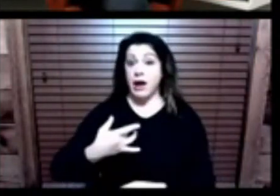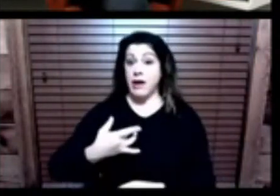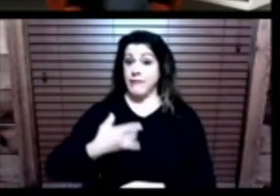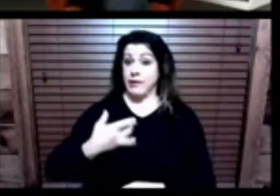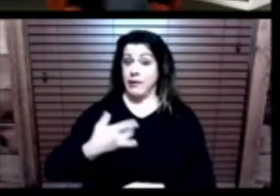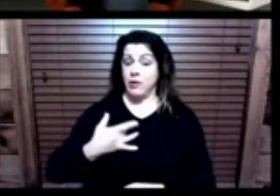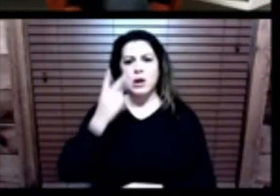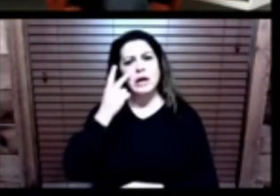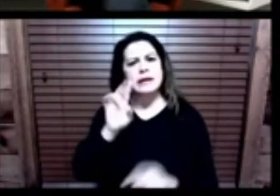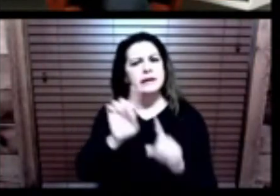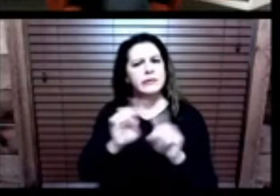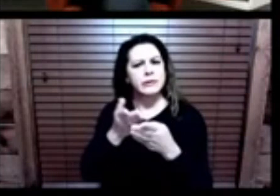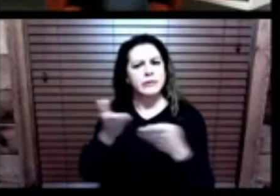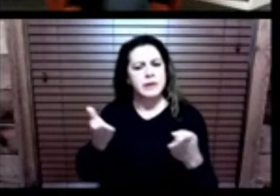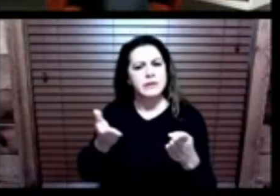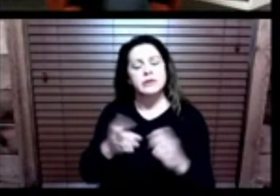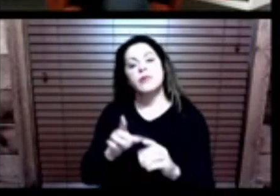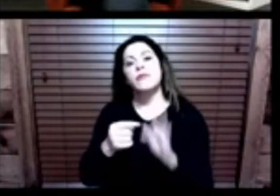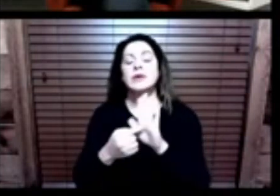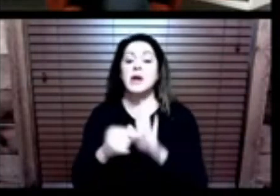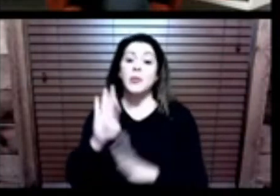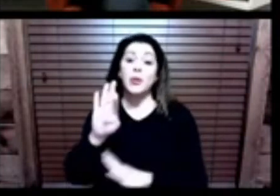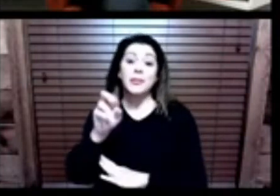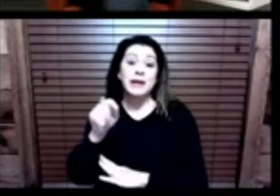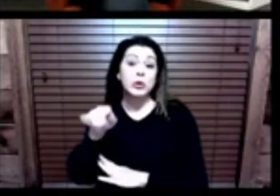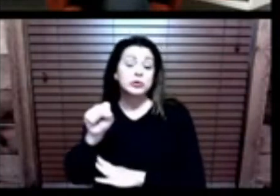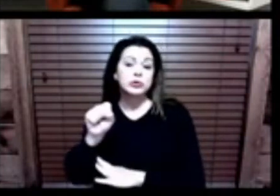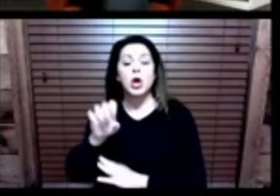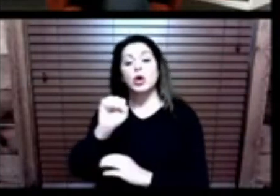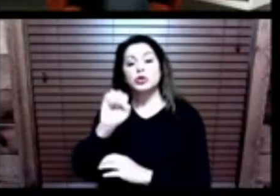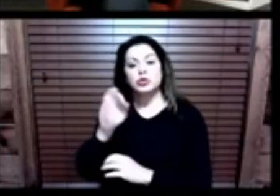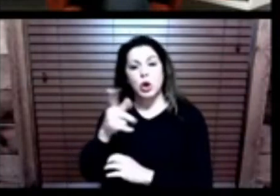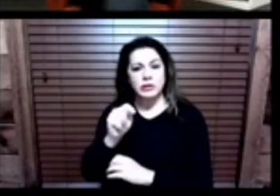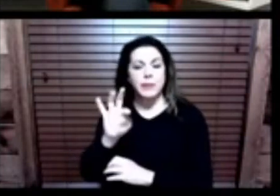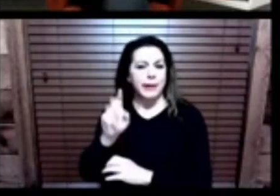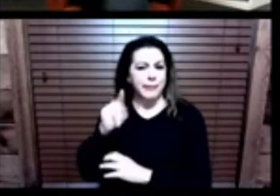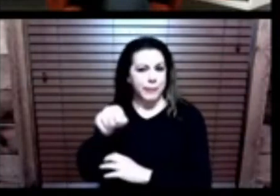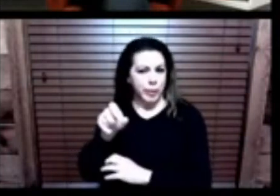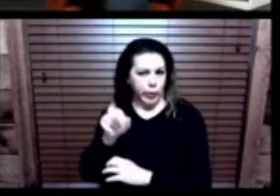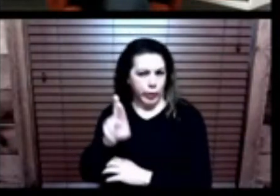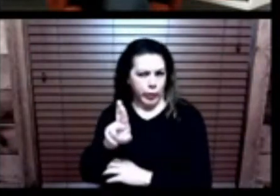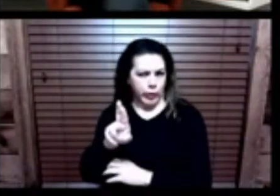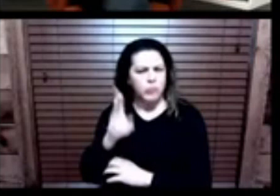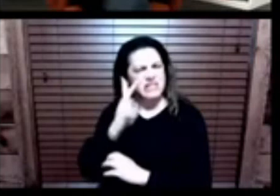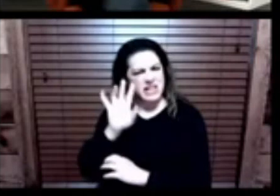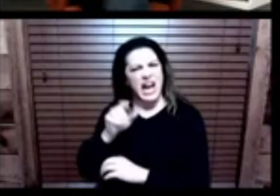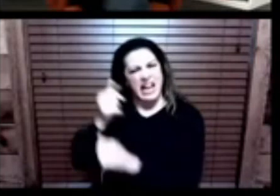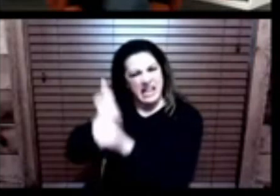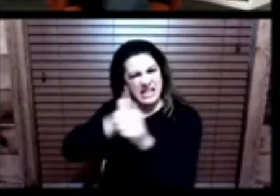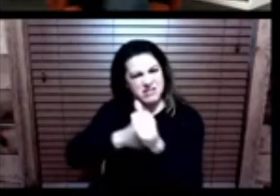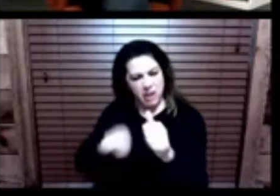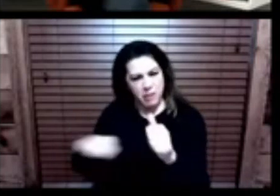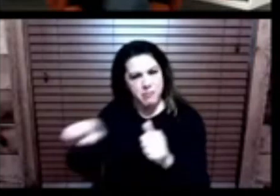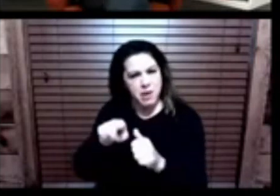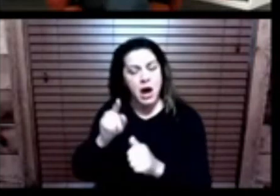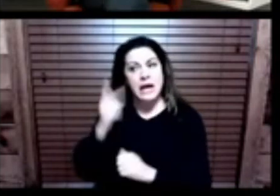say, Beatles, Sgt. Pepper. Mm-hmm. When I look at that, each one of those guys was like